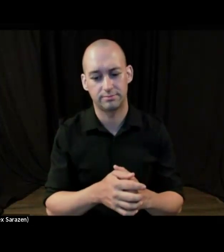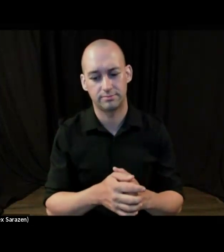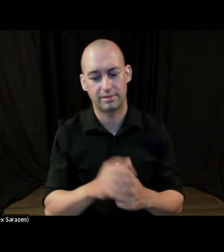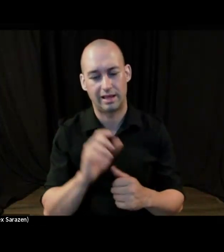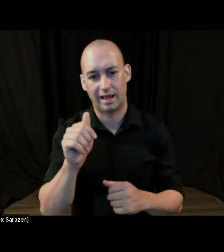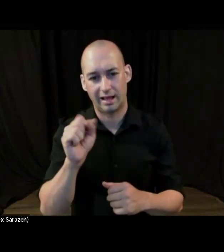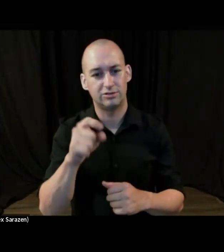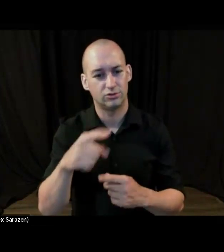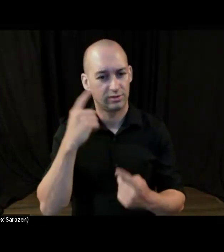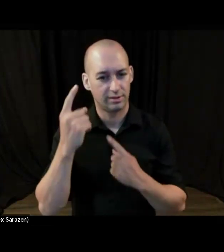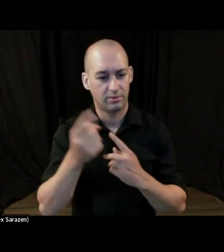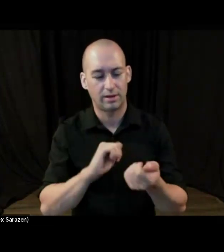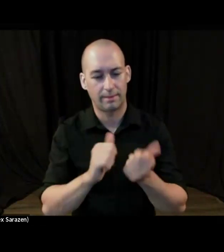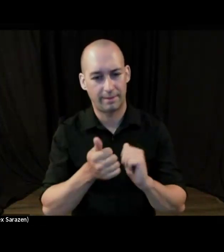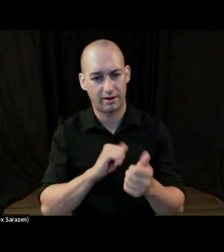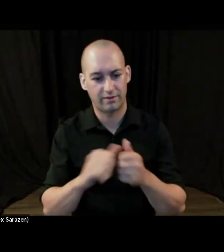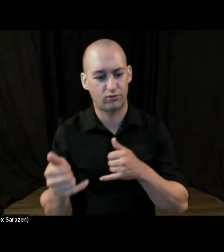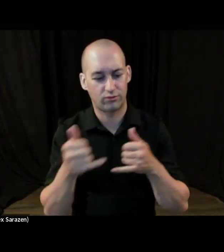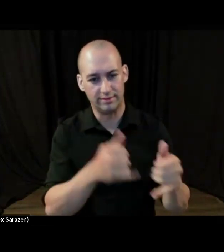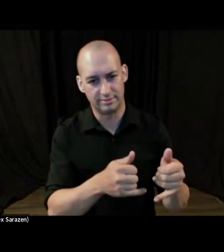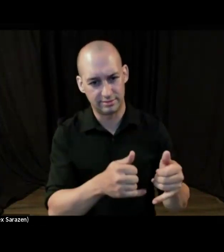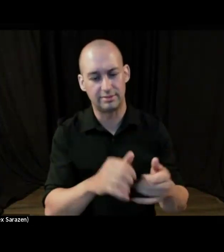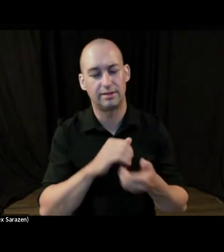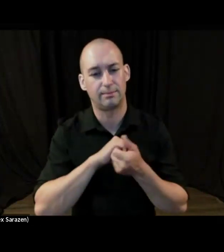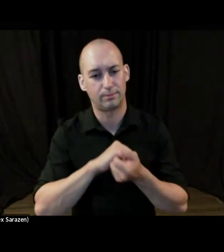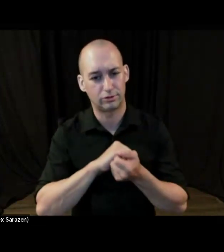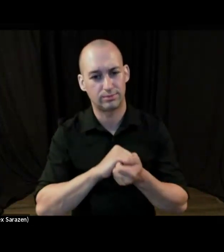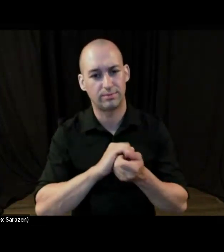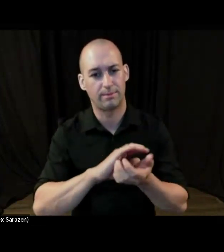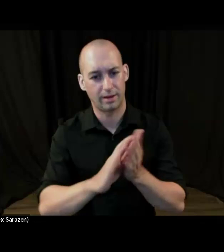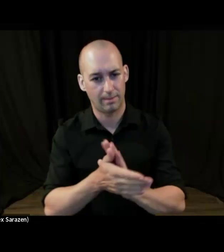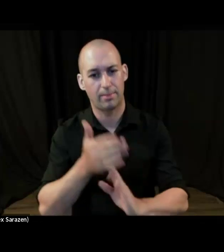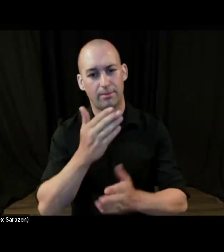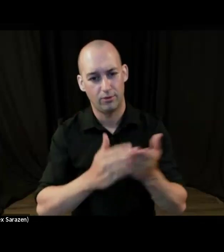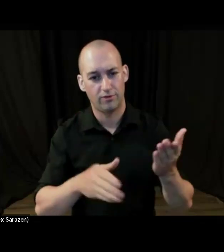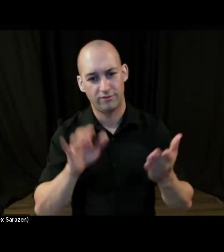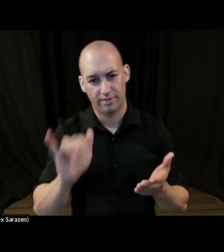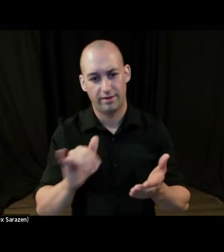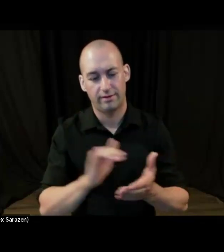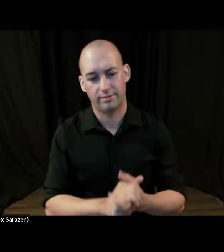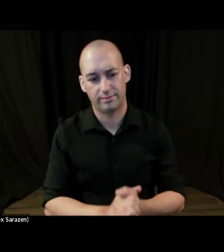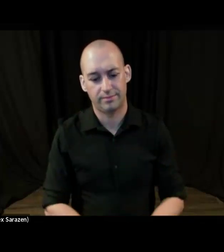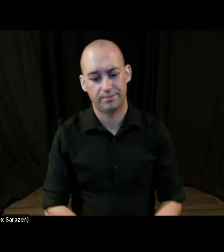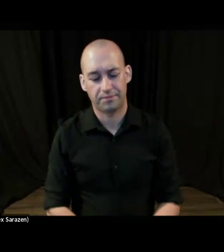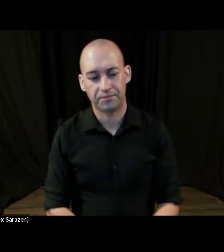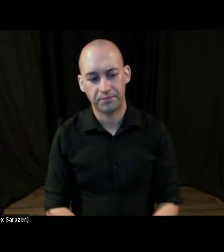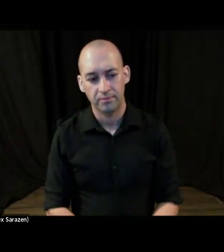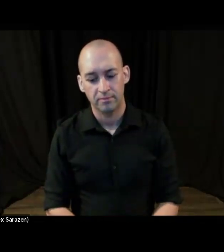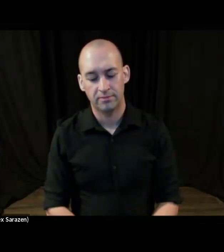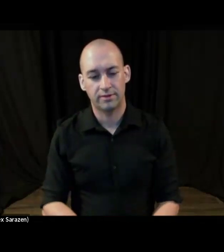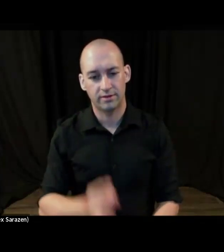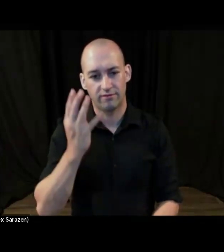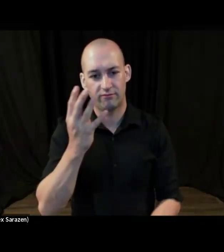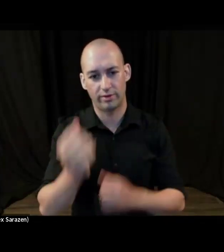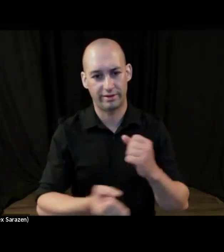considering the competitive grants and considering partnerships to become a part of. It is a 4-year period